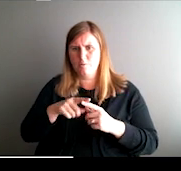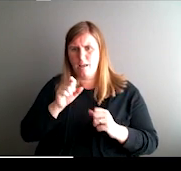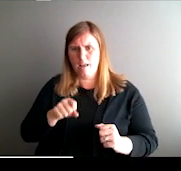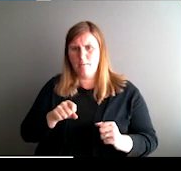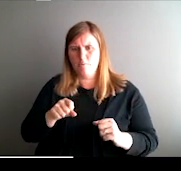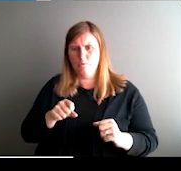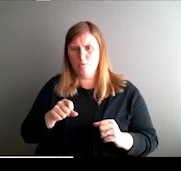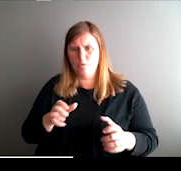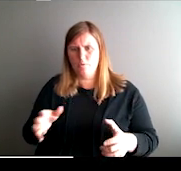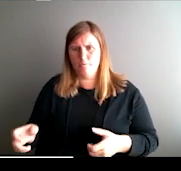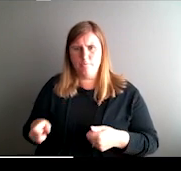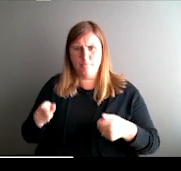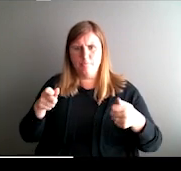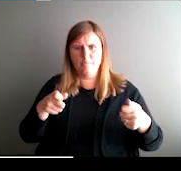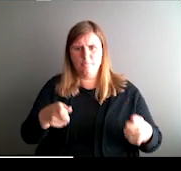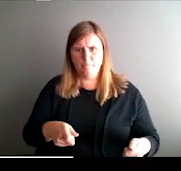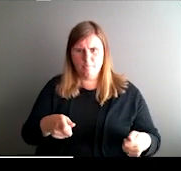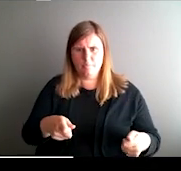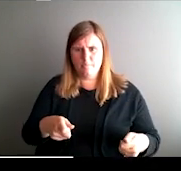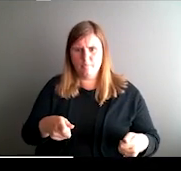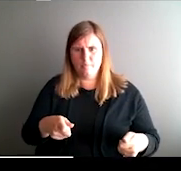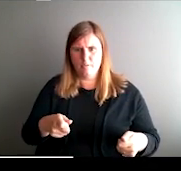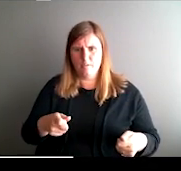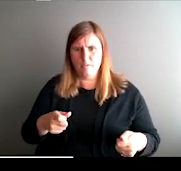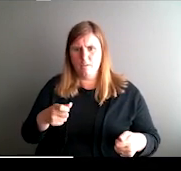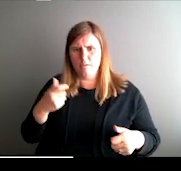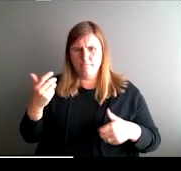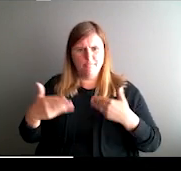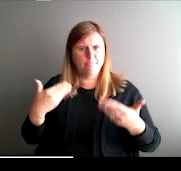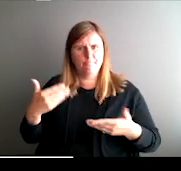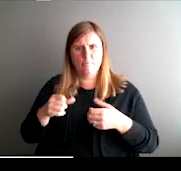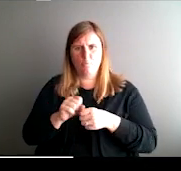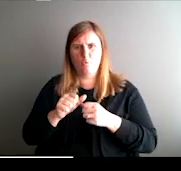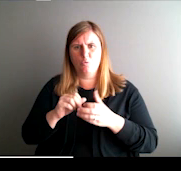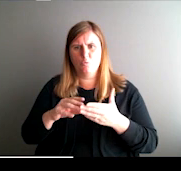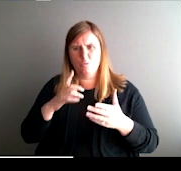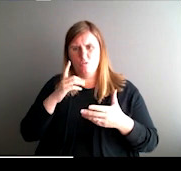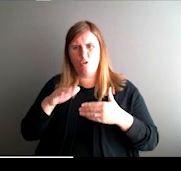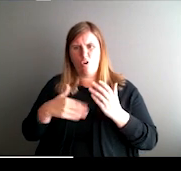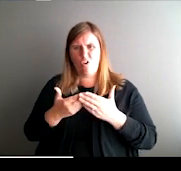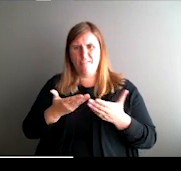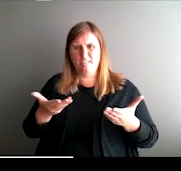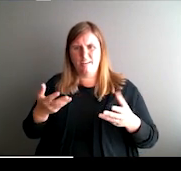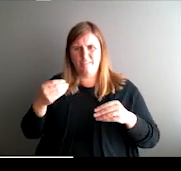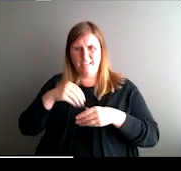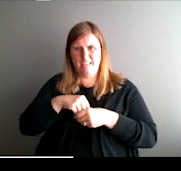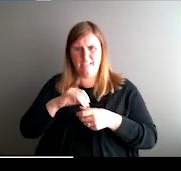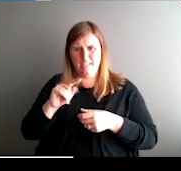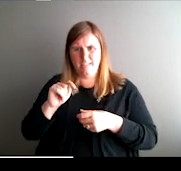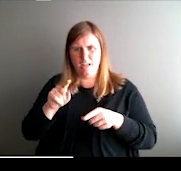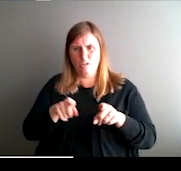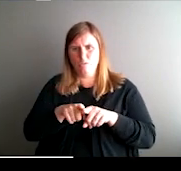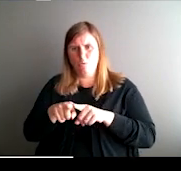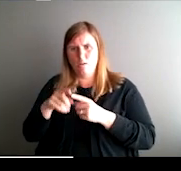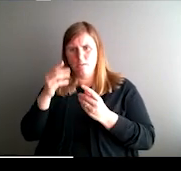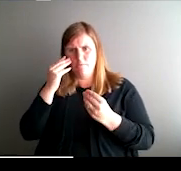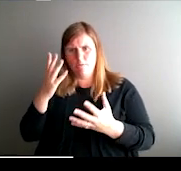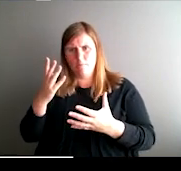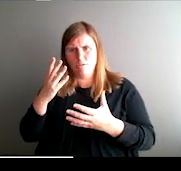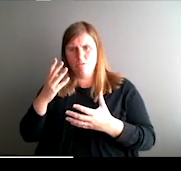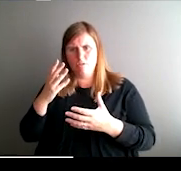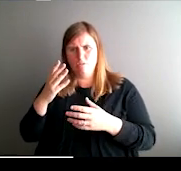simply pick up a milk crate and go over and start working with the student, because it has all the kids' stuff in it, as well as information